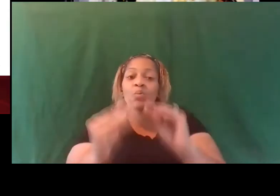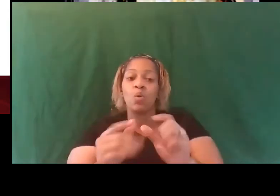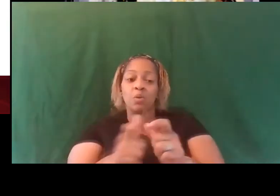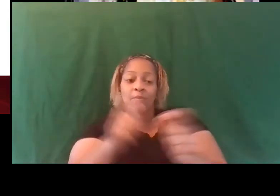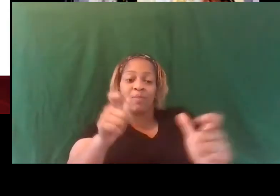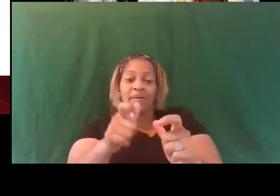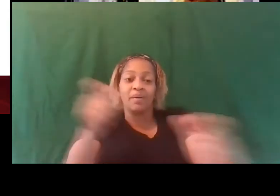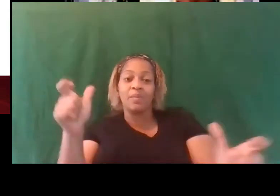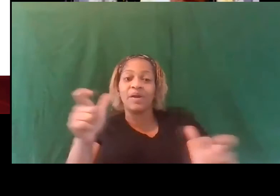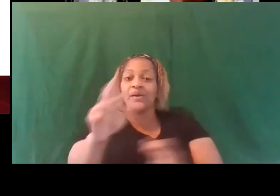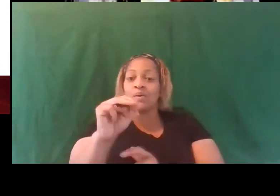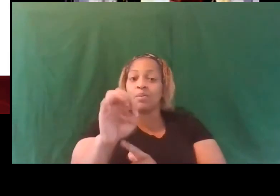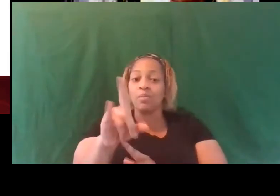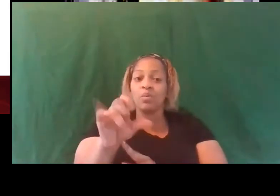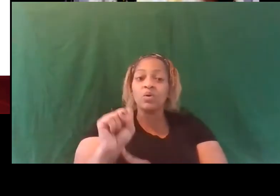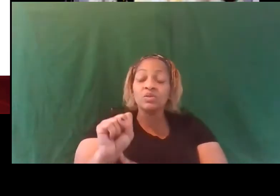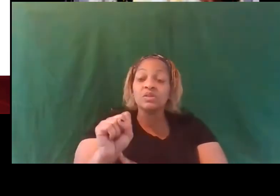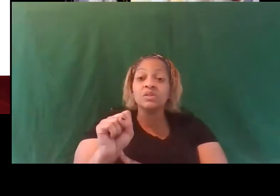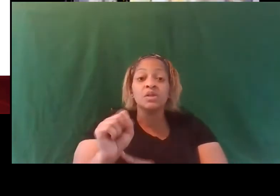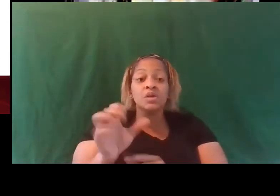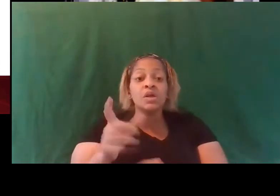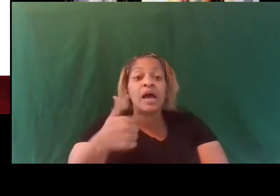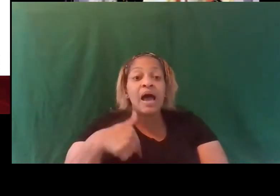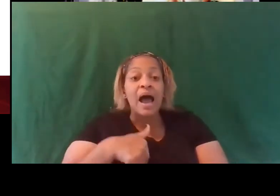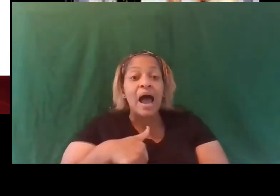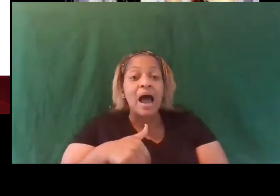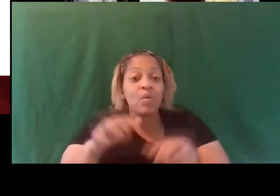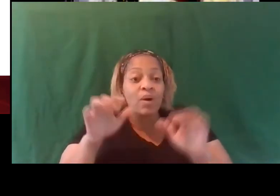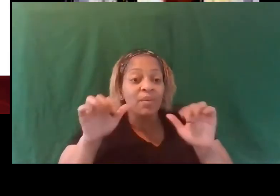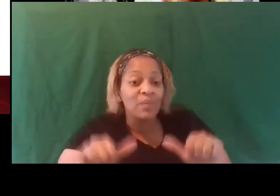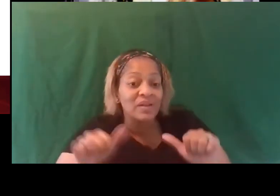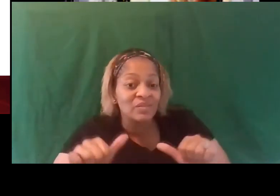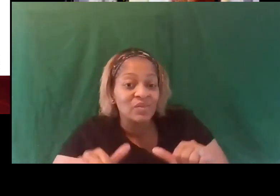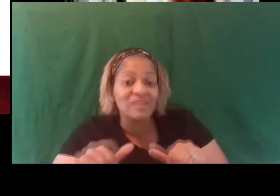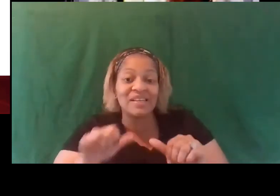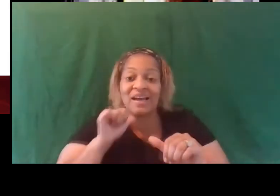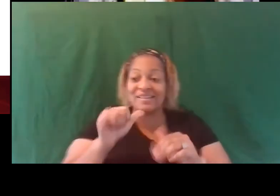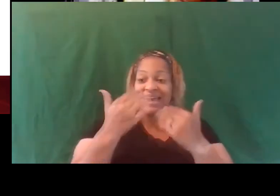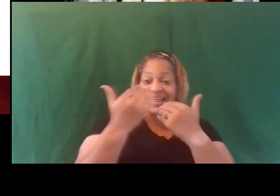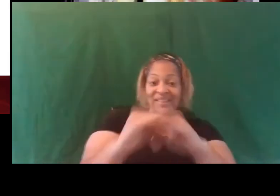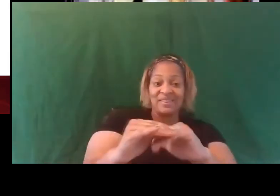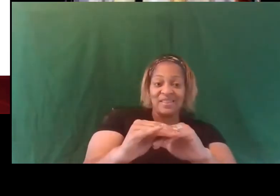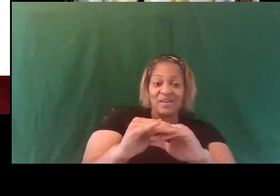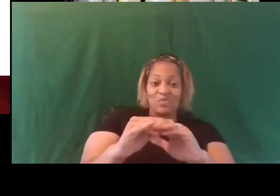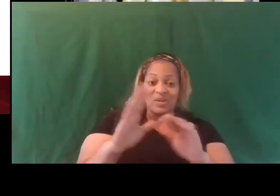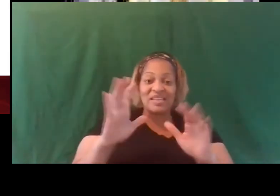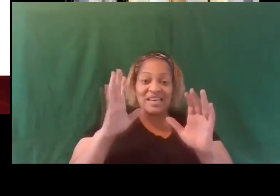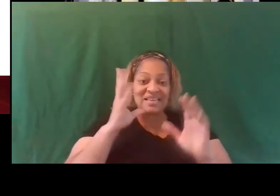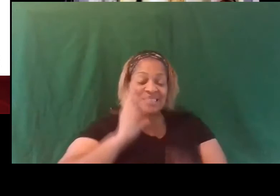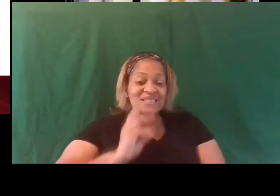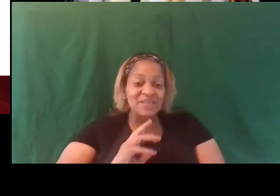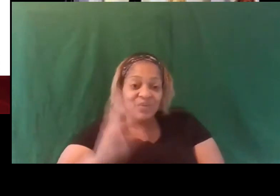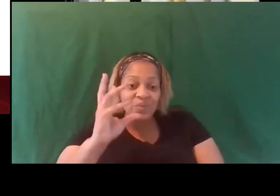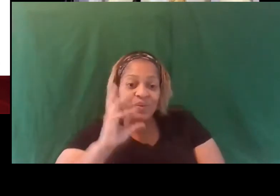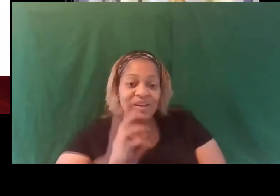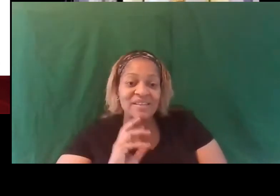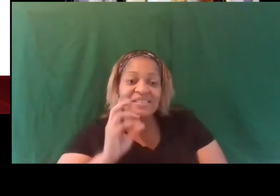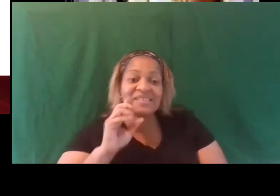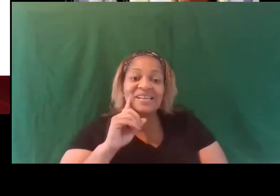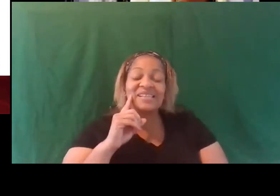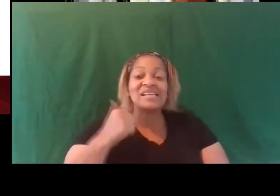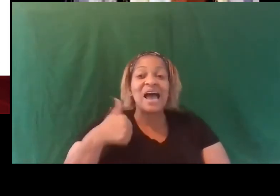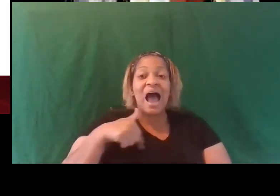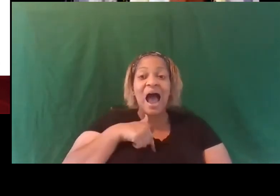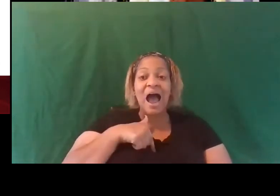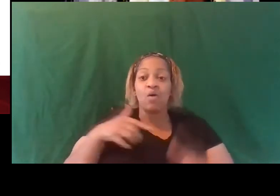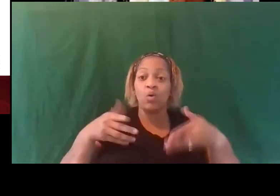unlimited experiences. It is our privilege to give birth to them, to create them, to pray that into